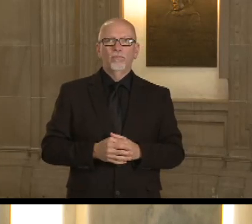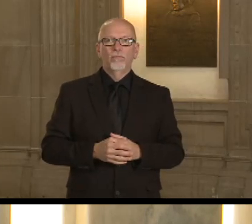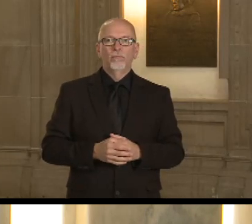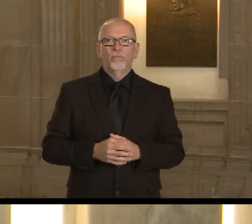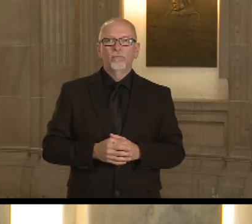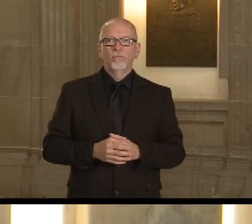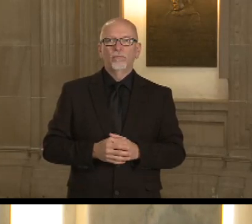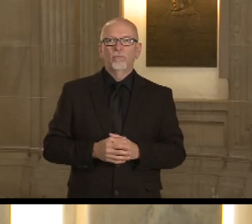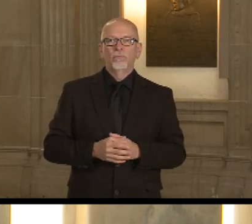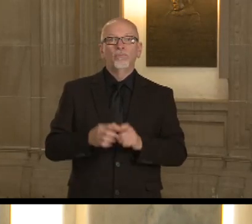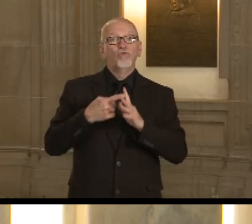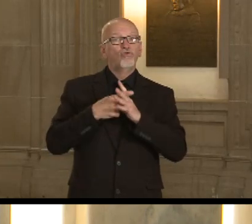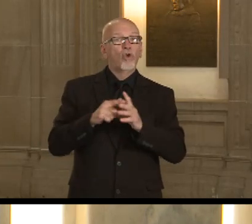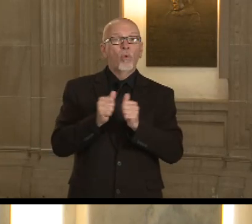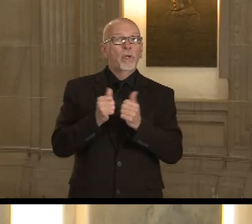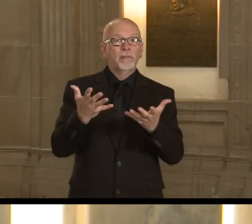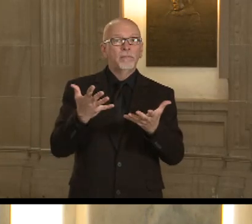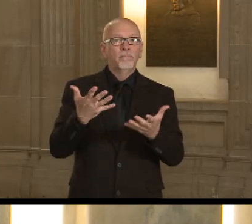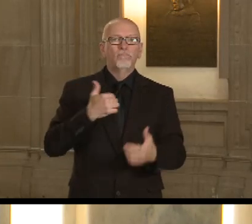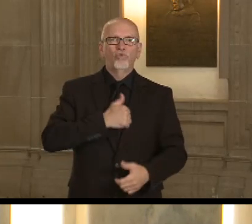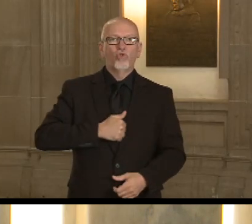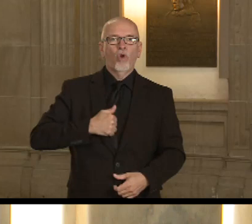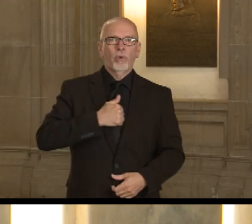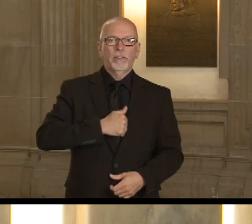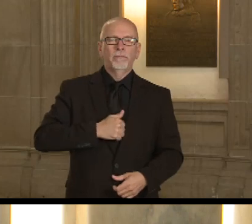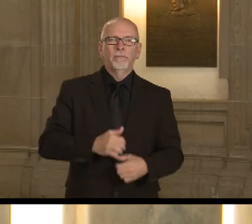I'll start with an I'm sorry.